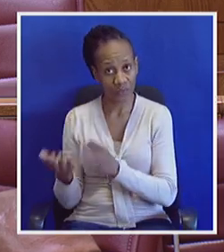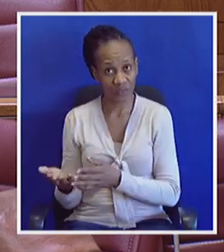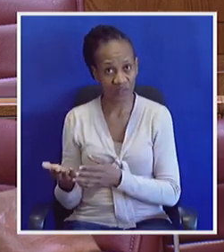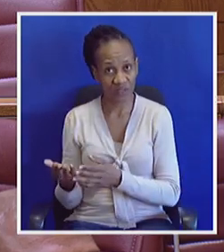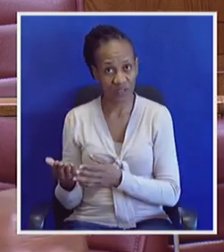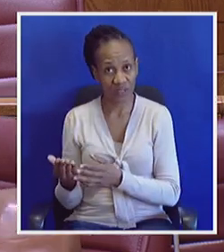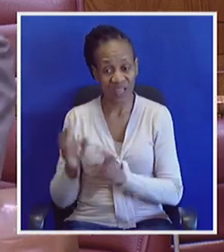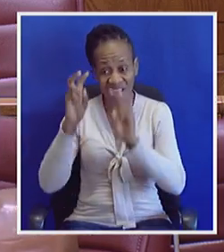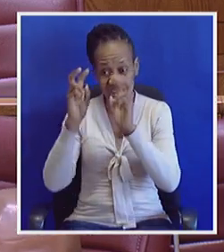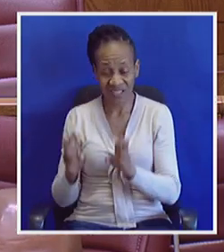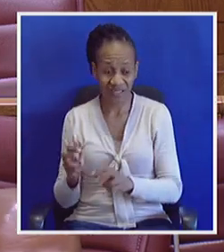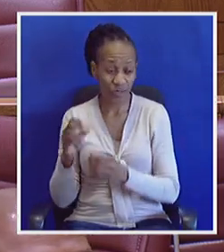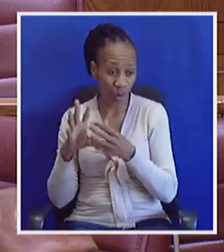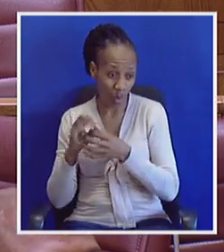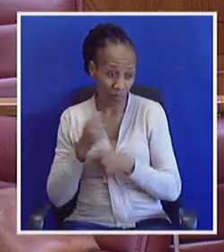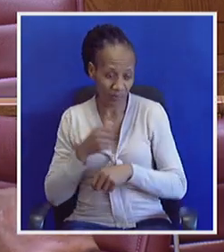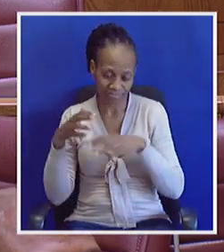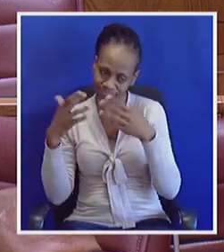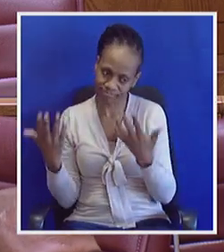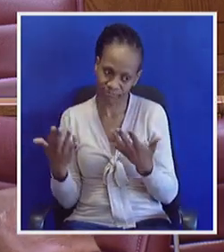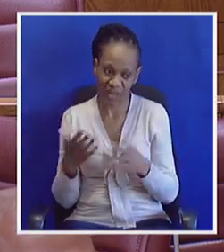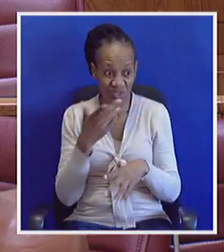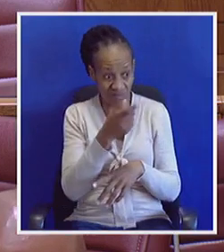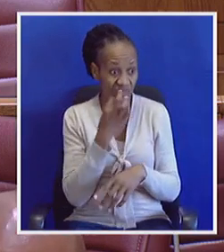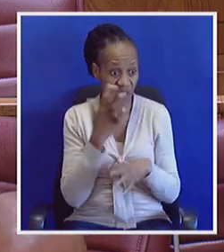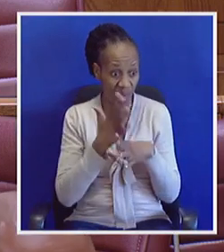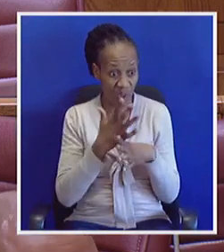So andikwazi ke ukuqhwabela. However,